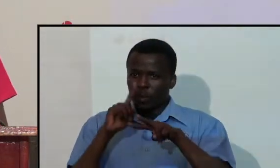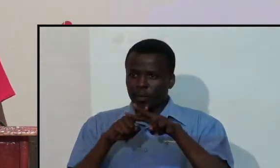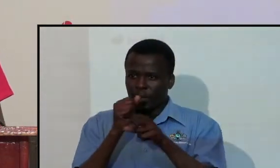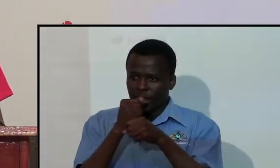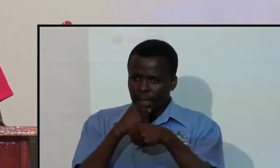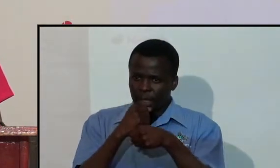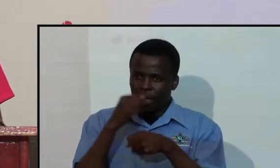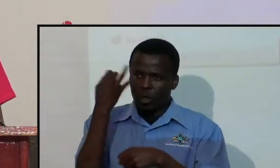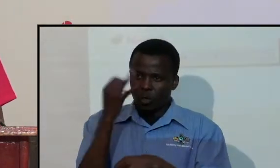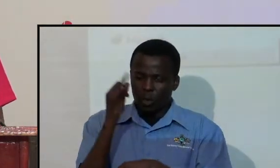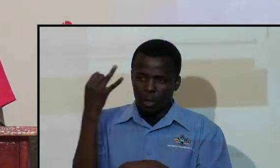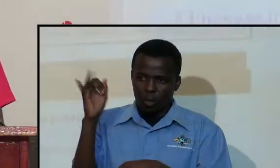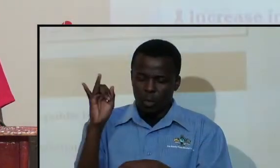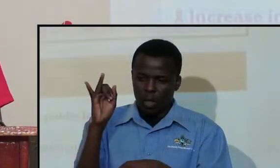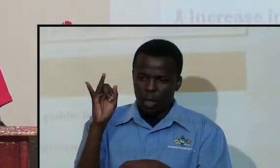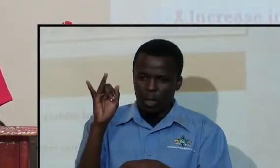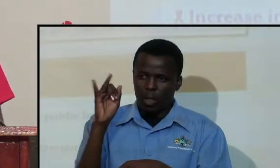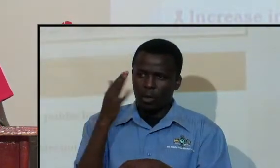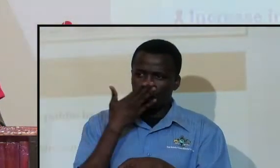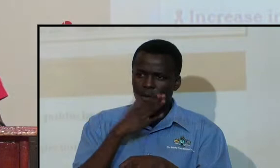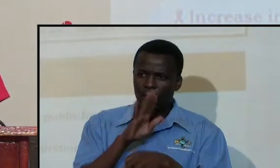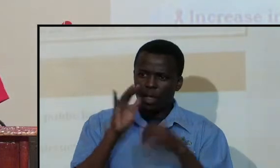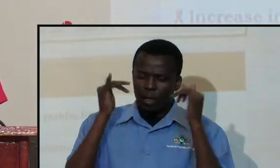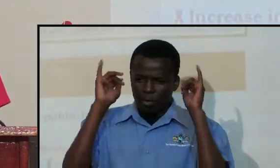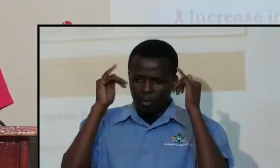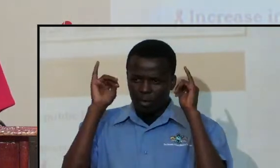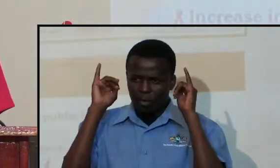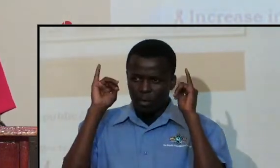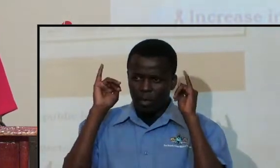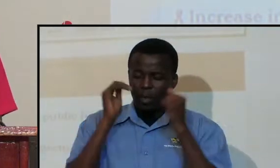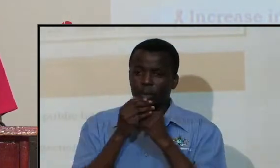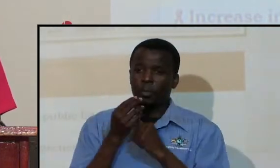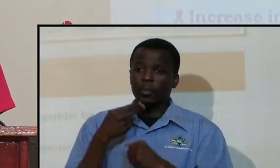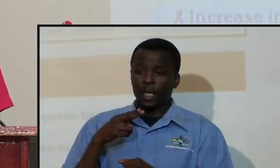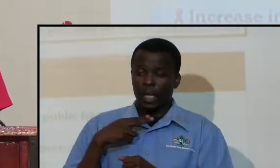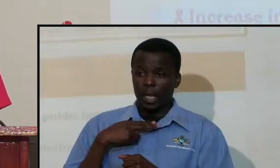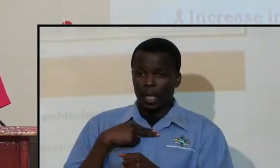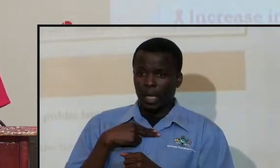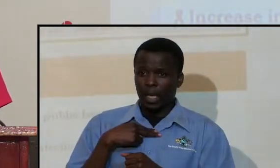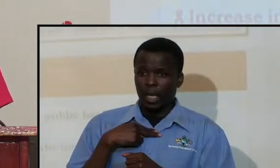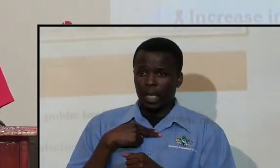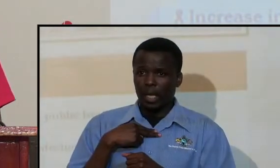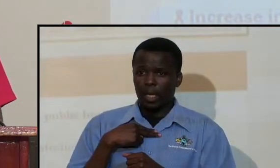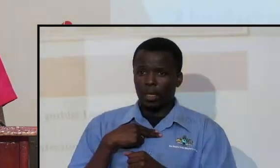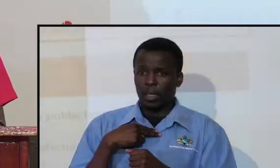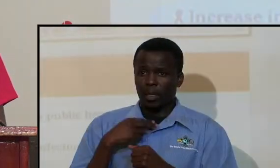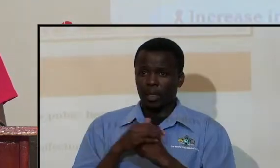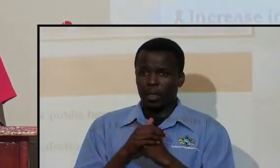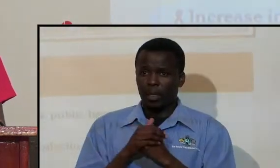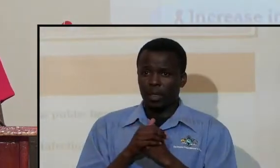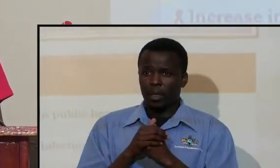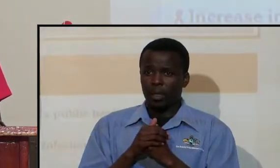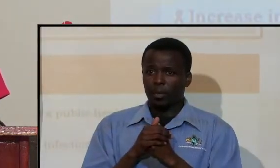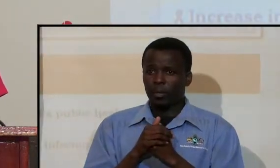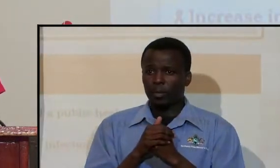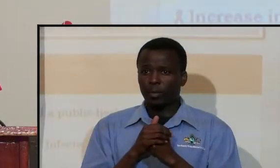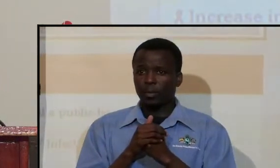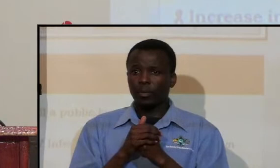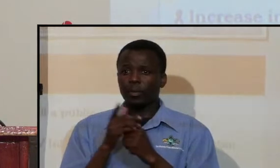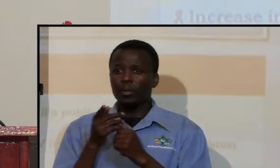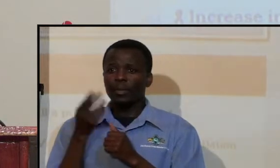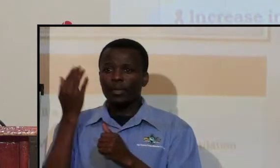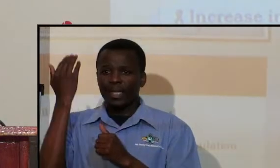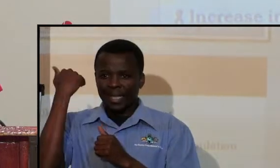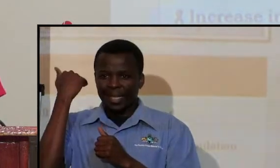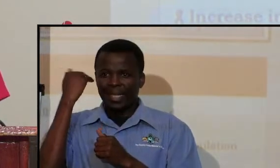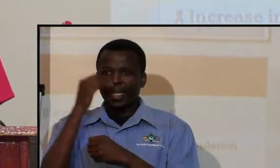us an assignment last year. I think we keep launching without taking stock of what has happened. Last year,